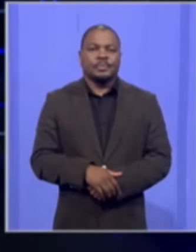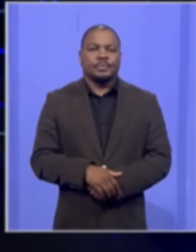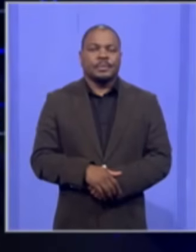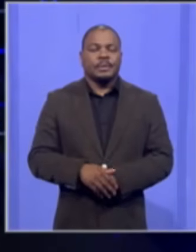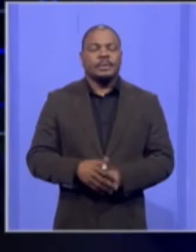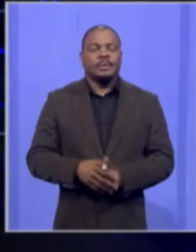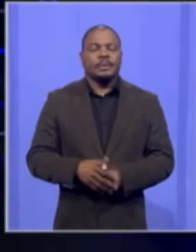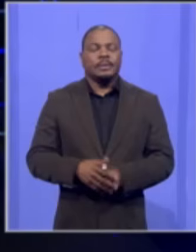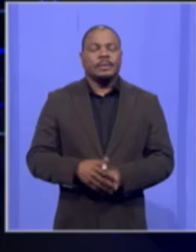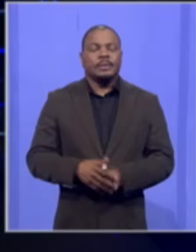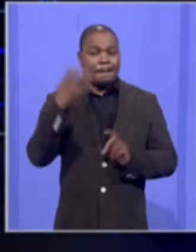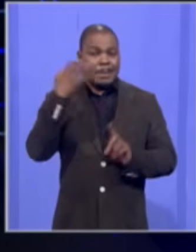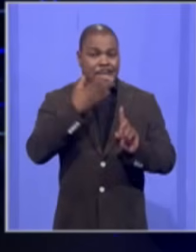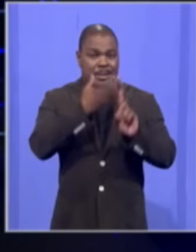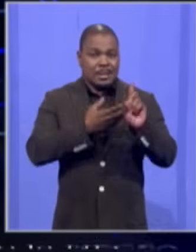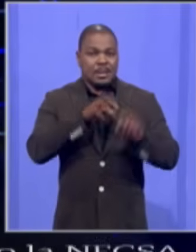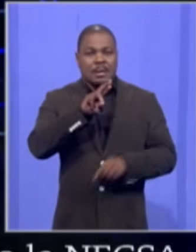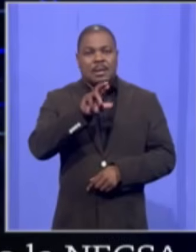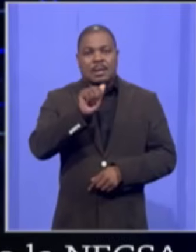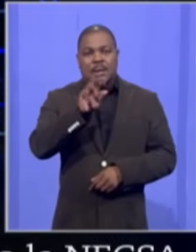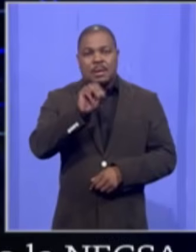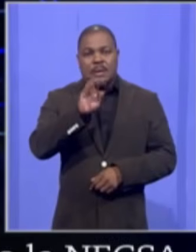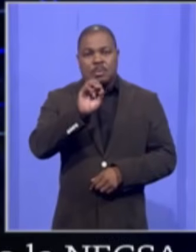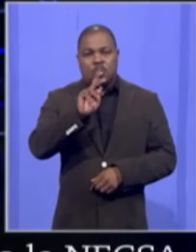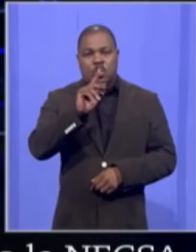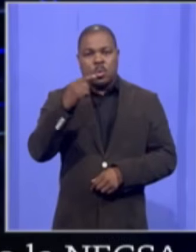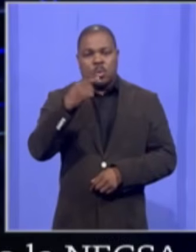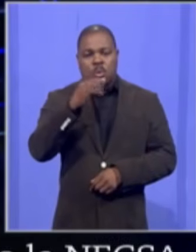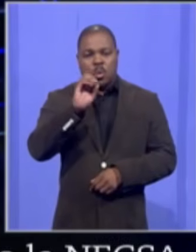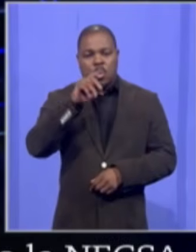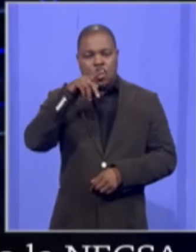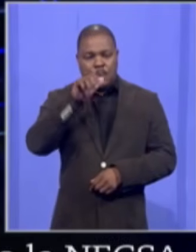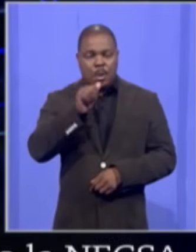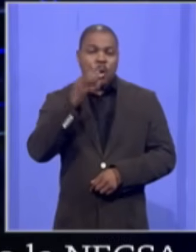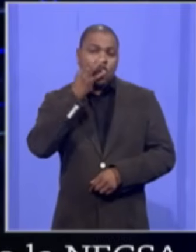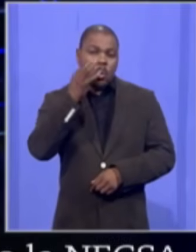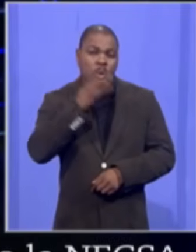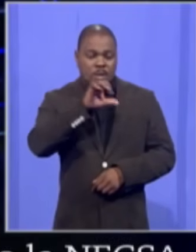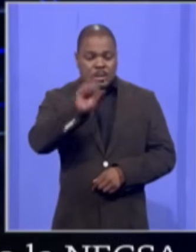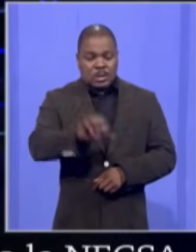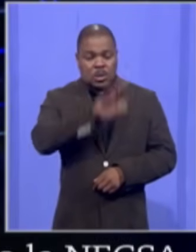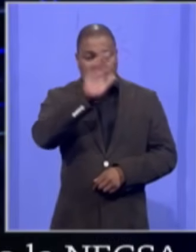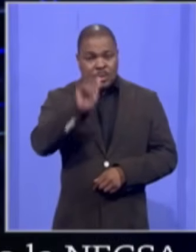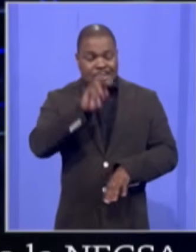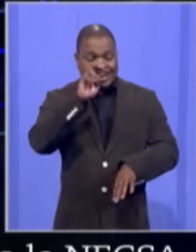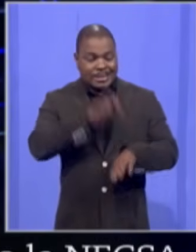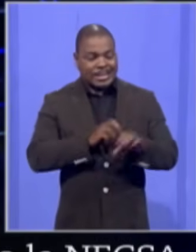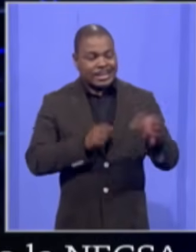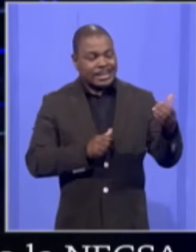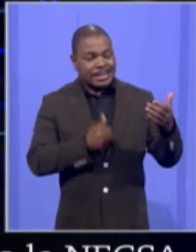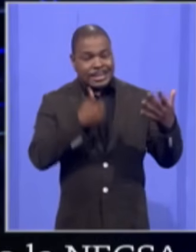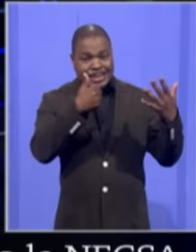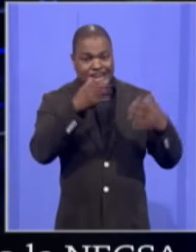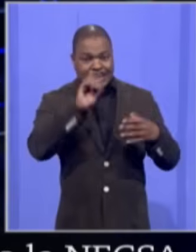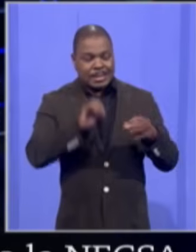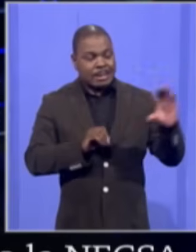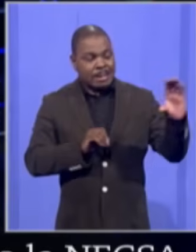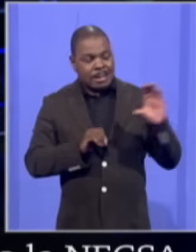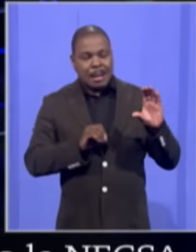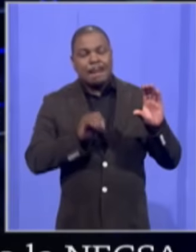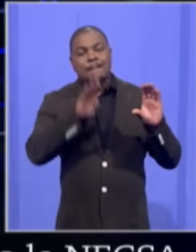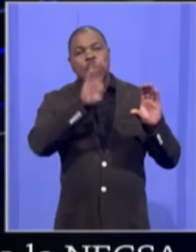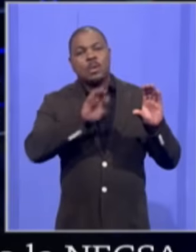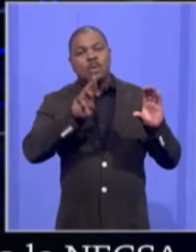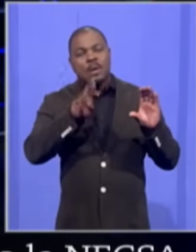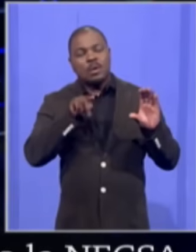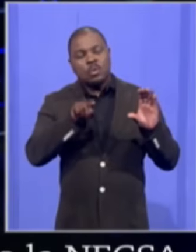Letona la naha la motlakase Hosien Tshwaramokgopa le re Afrika Borwa e hloka diranta tse dibilione tse 60 ho ntlafatsa lenaneo la yona la nuclear.